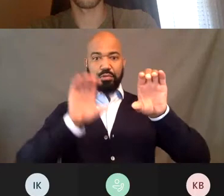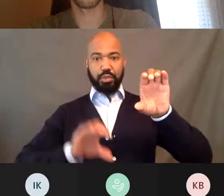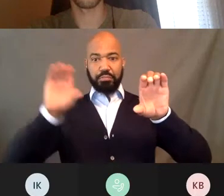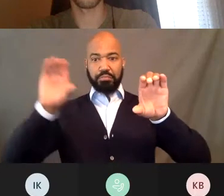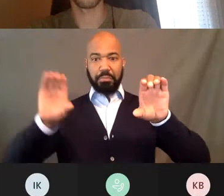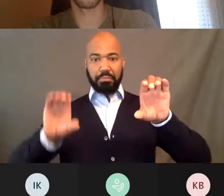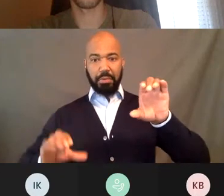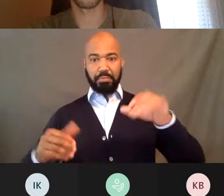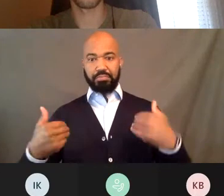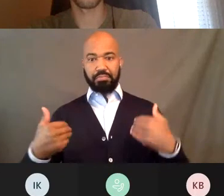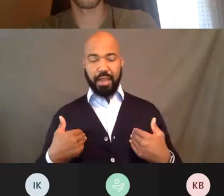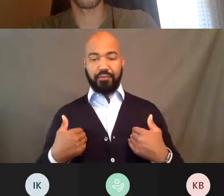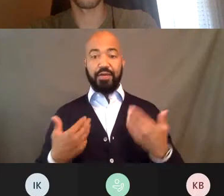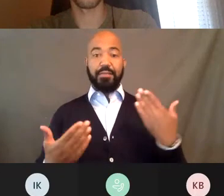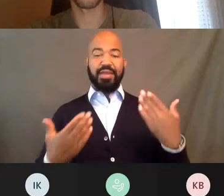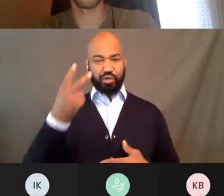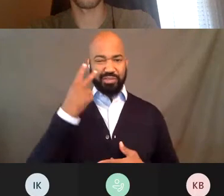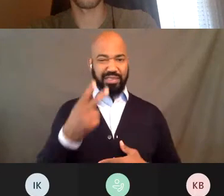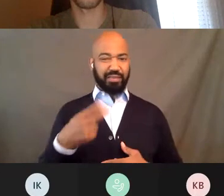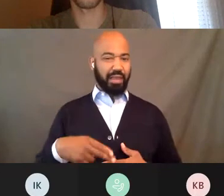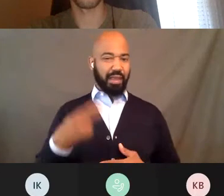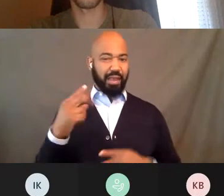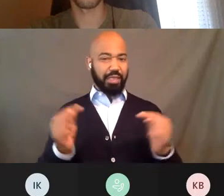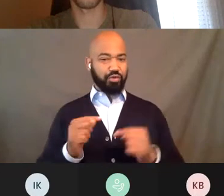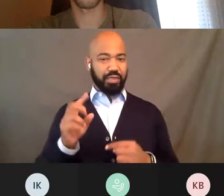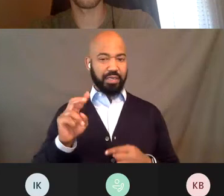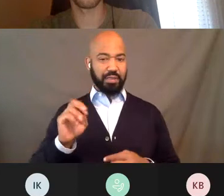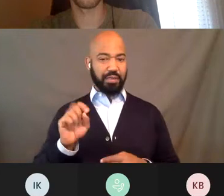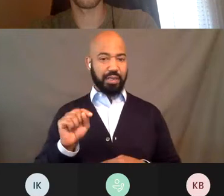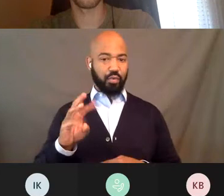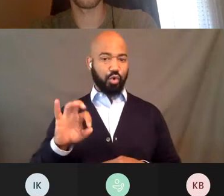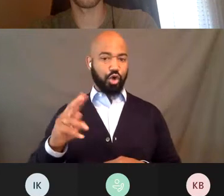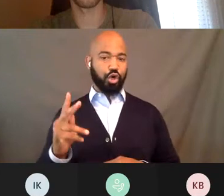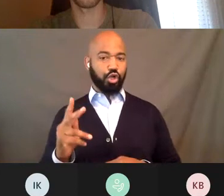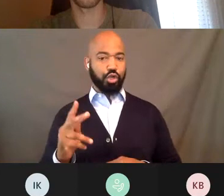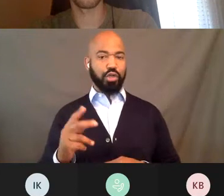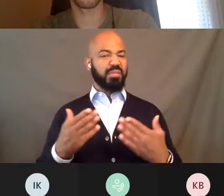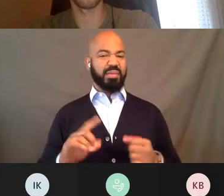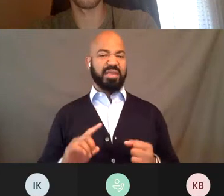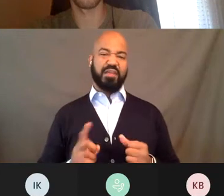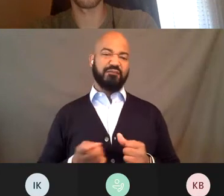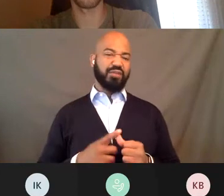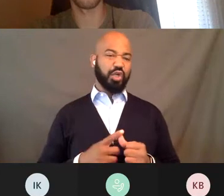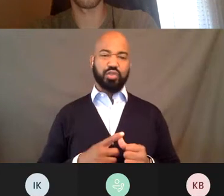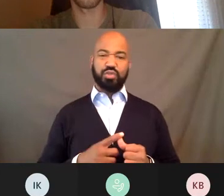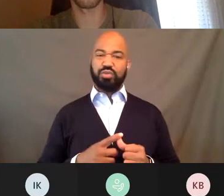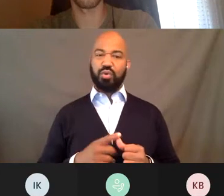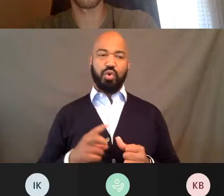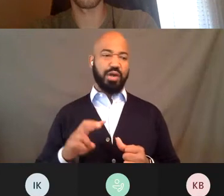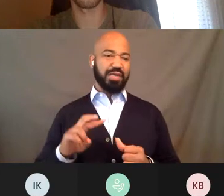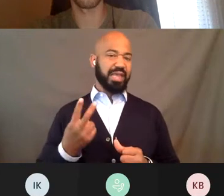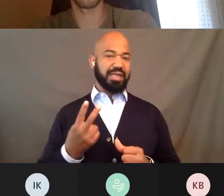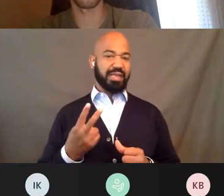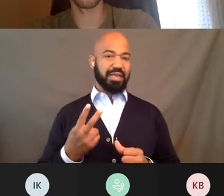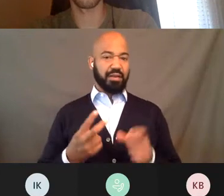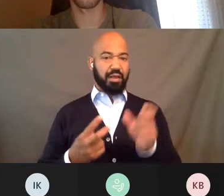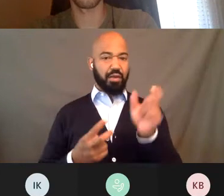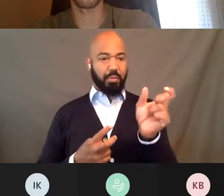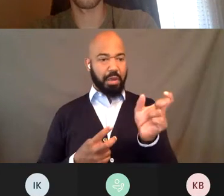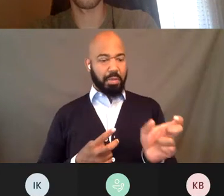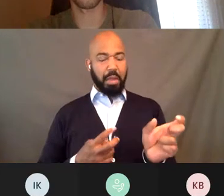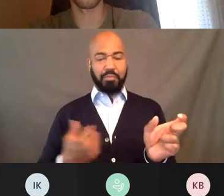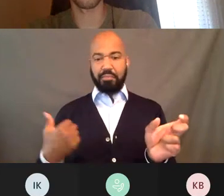find the high injury network information on probably maybe the first or second link on the page, and